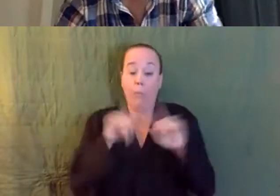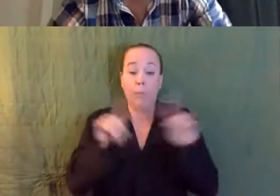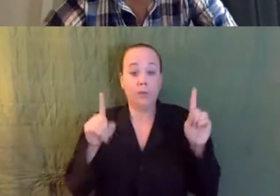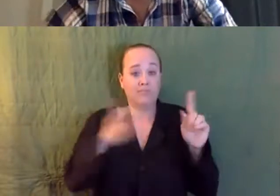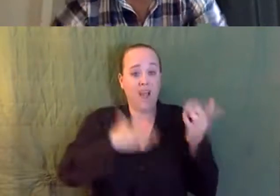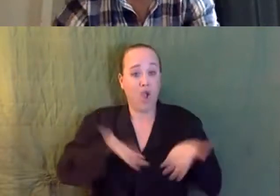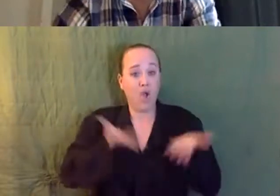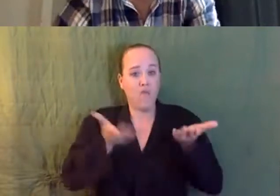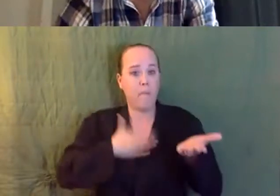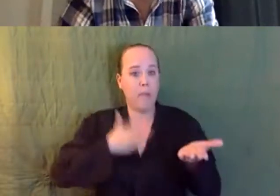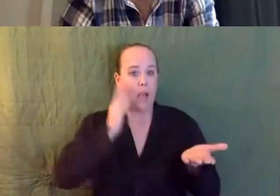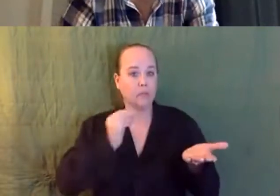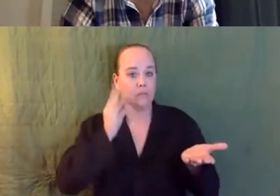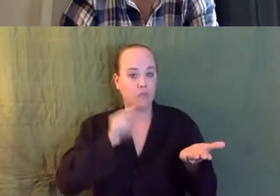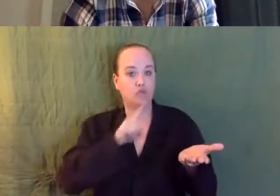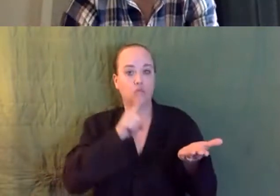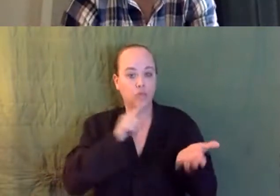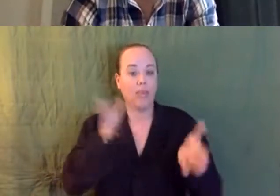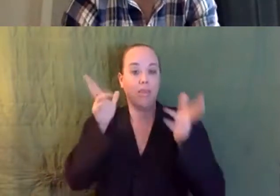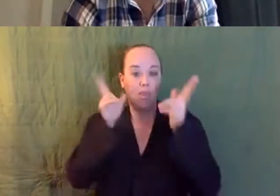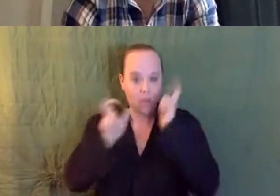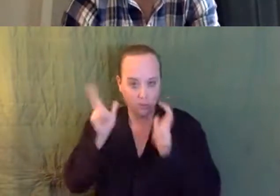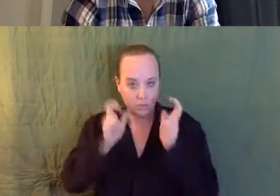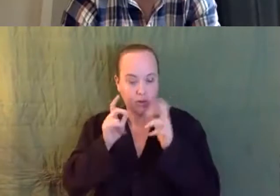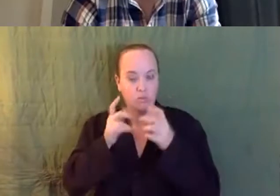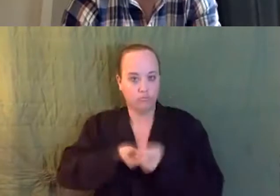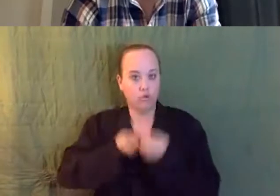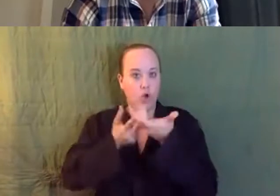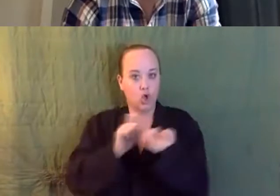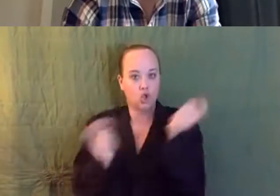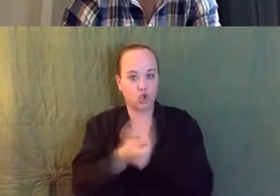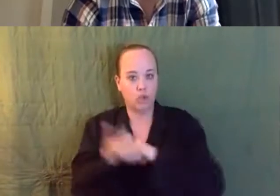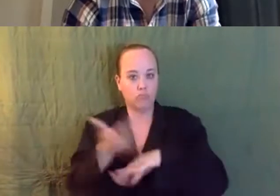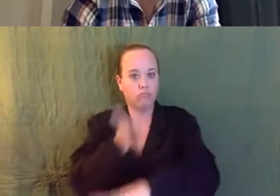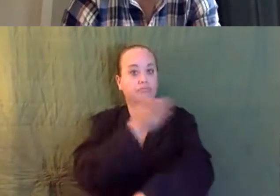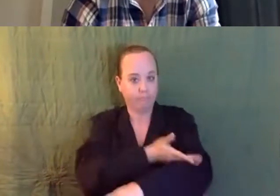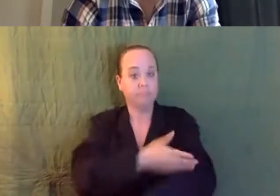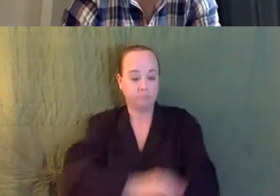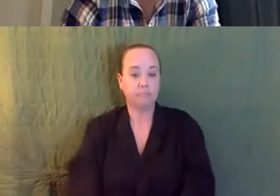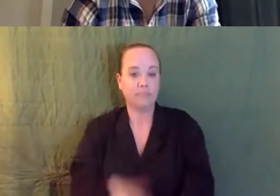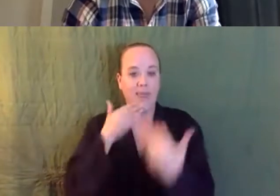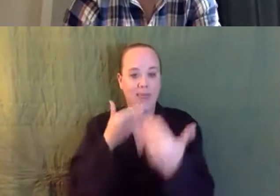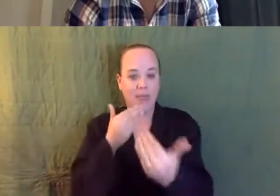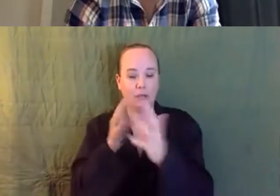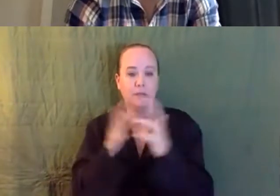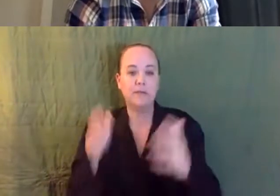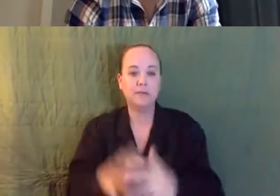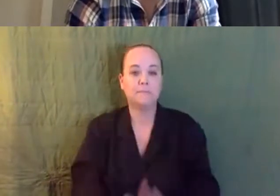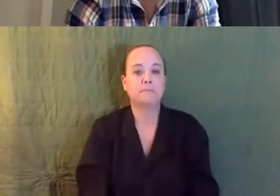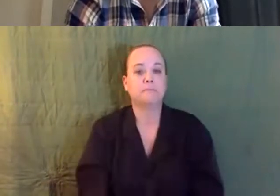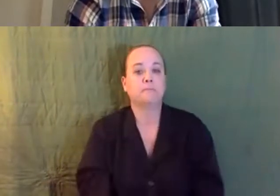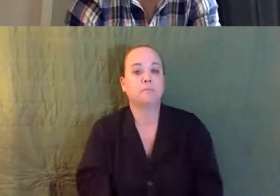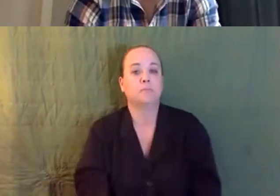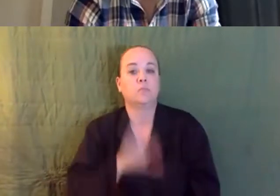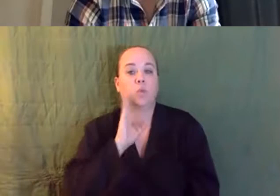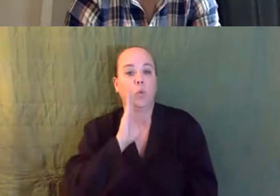my experience of actually listening and making change for the better. Great, thank you. Thank you very much. I'm going